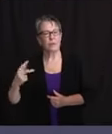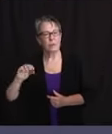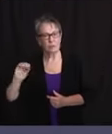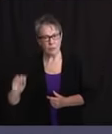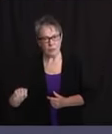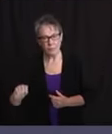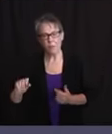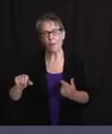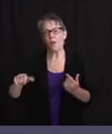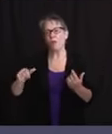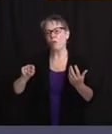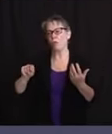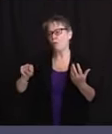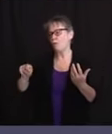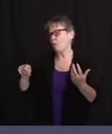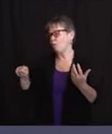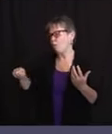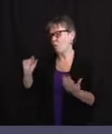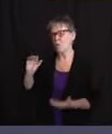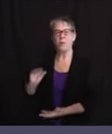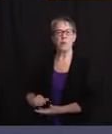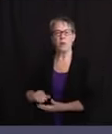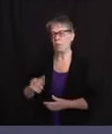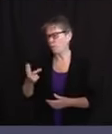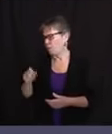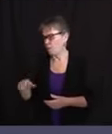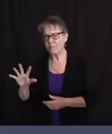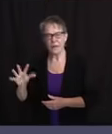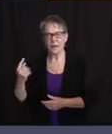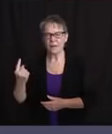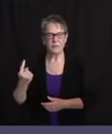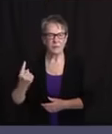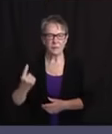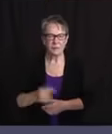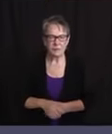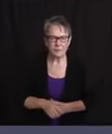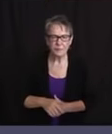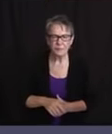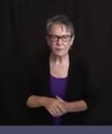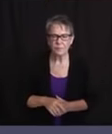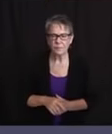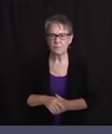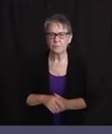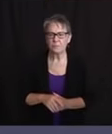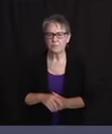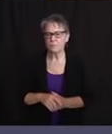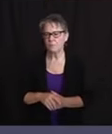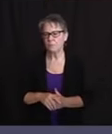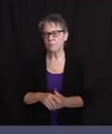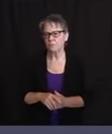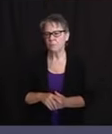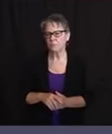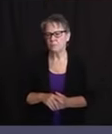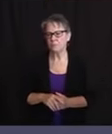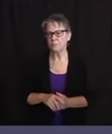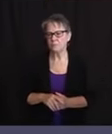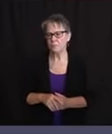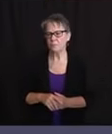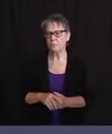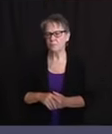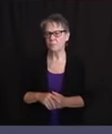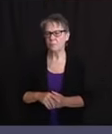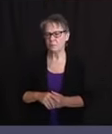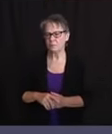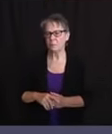a census of 654 residents, there have been 384 residents that tested positive